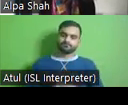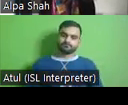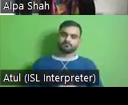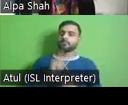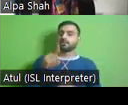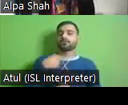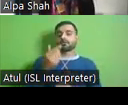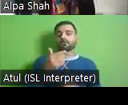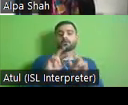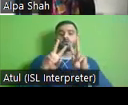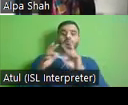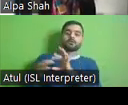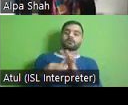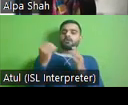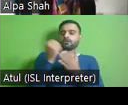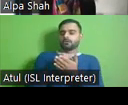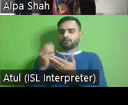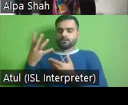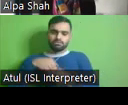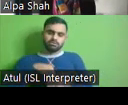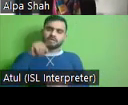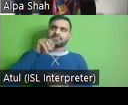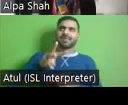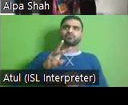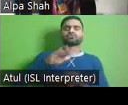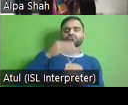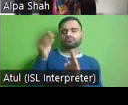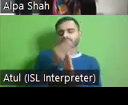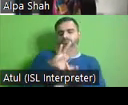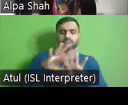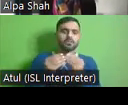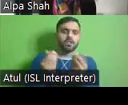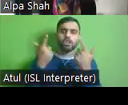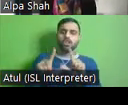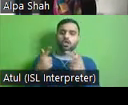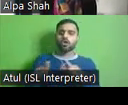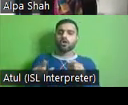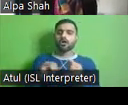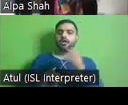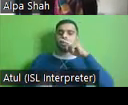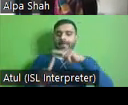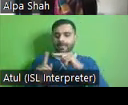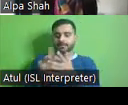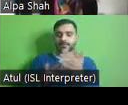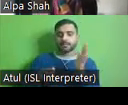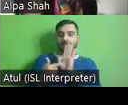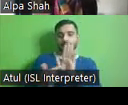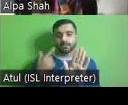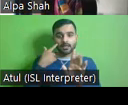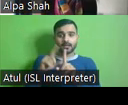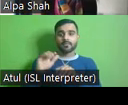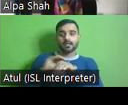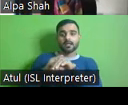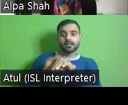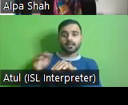also the case that some tribes like the Santals and the Uraus lost their scheduled tribe status when they were taken as labor